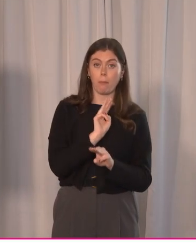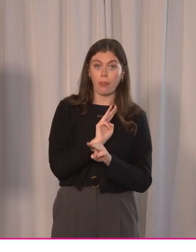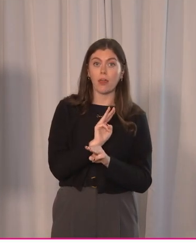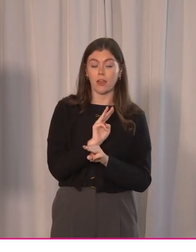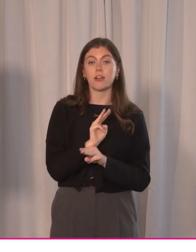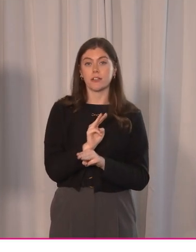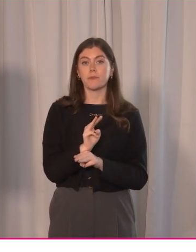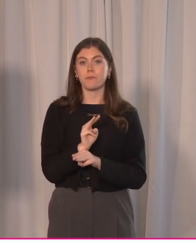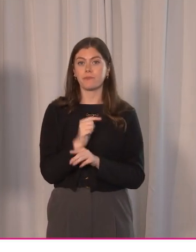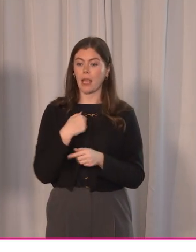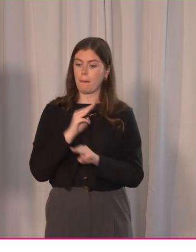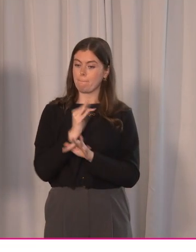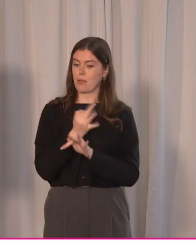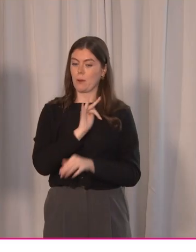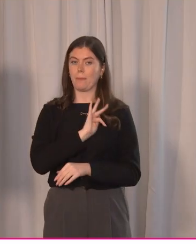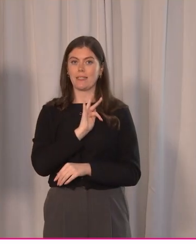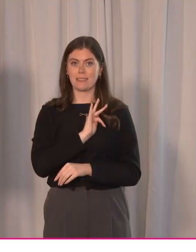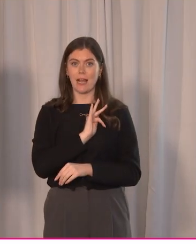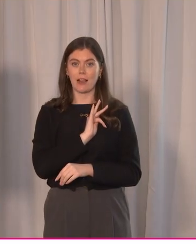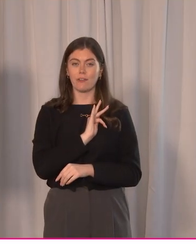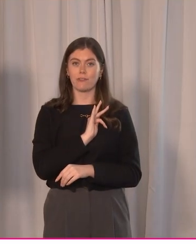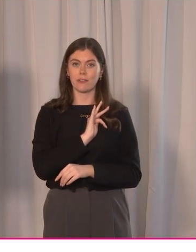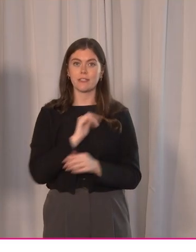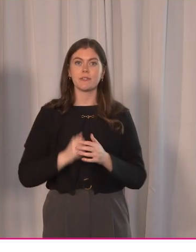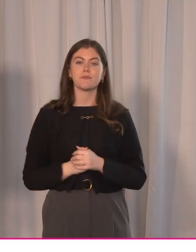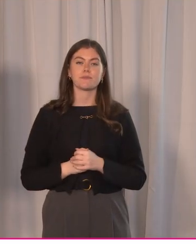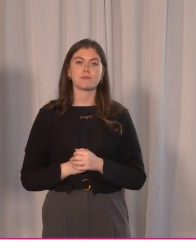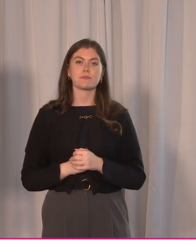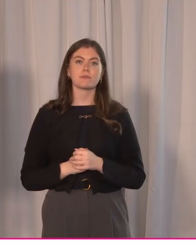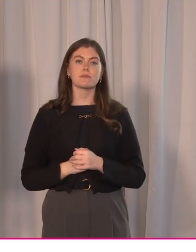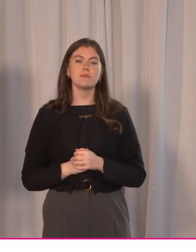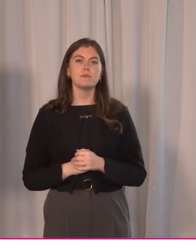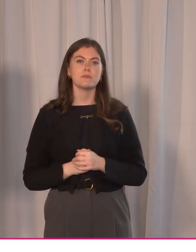parent myself, and we've heard from lots and lots of people today. But